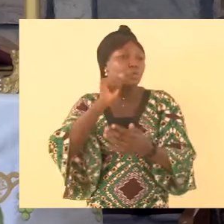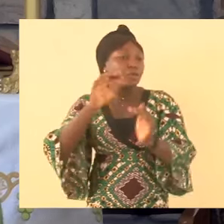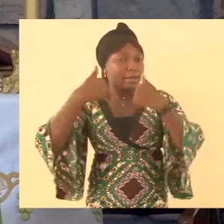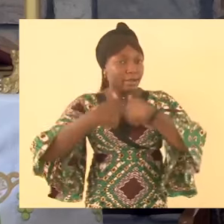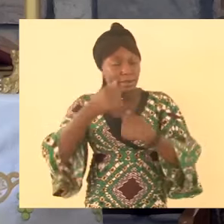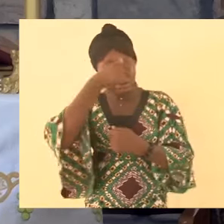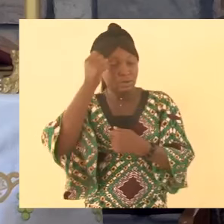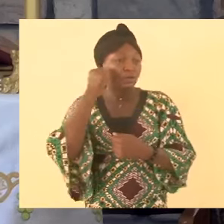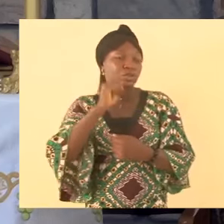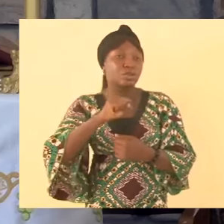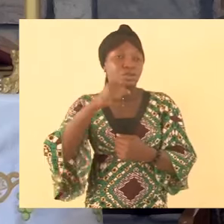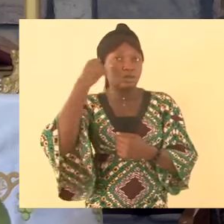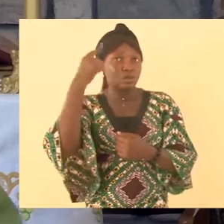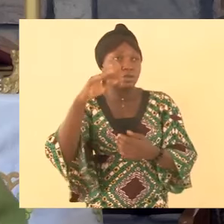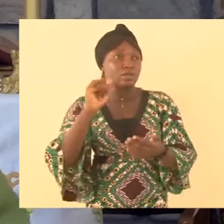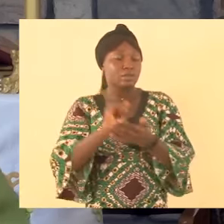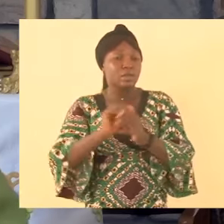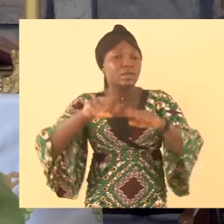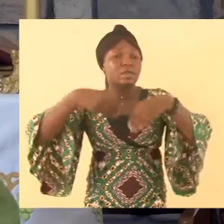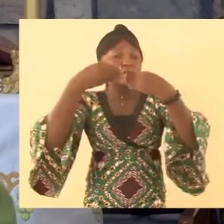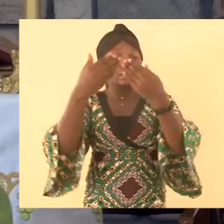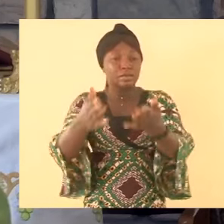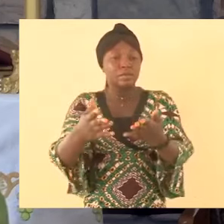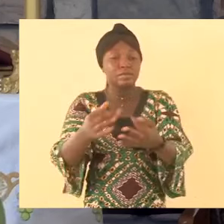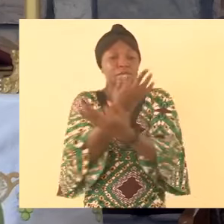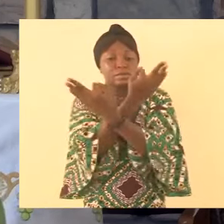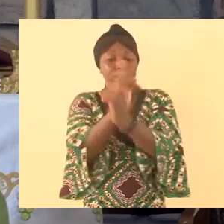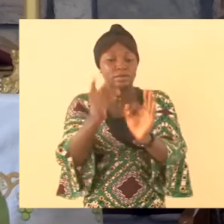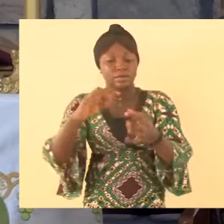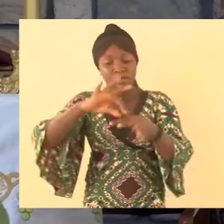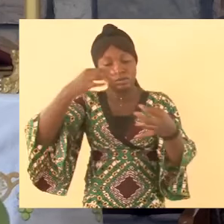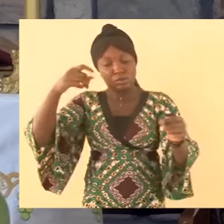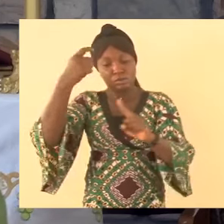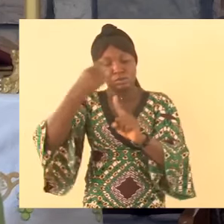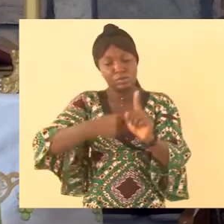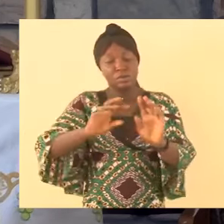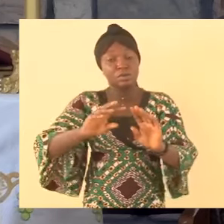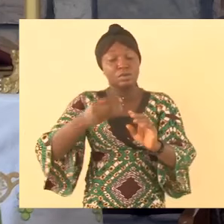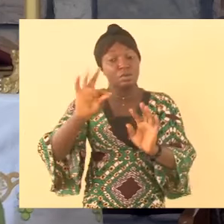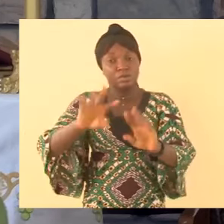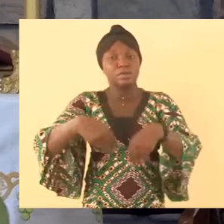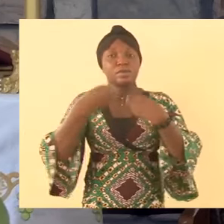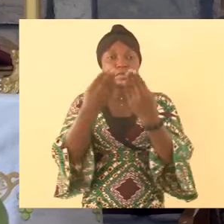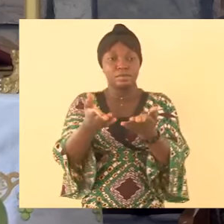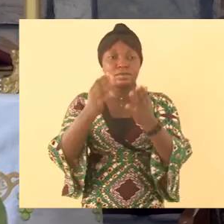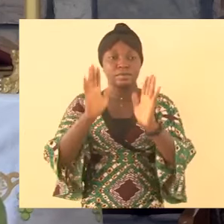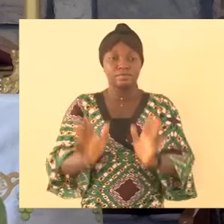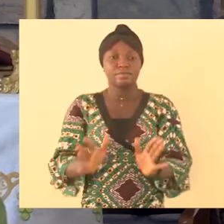because she understood that, quote, "giving liberates the soul of the giver."